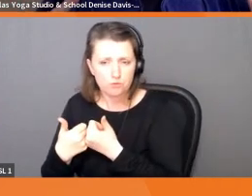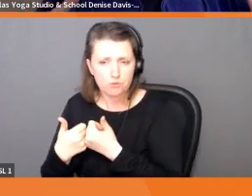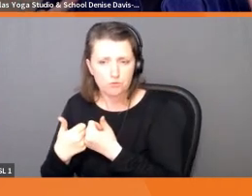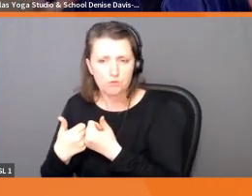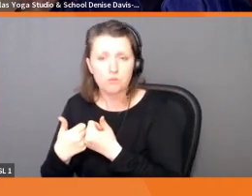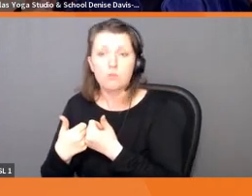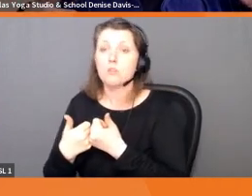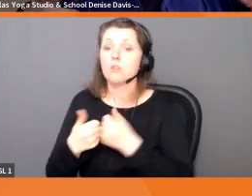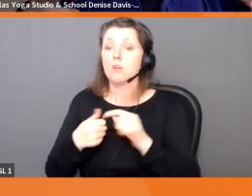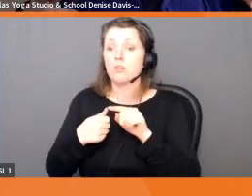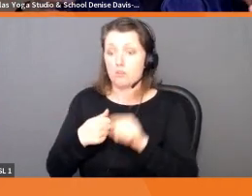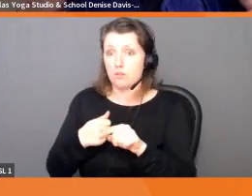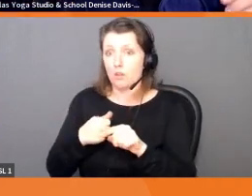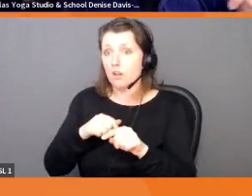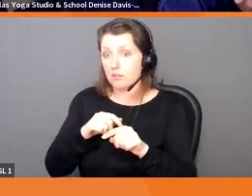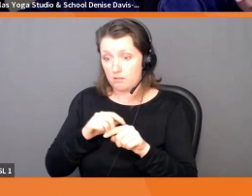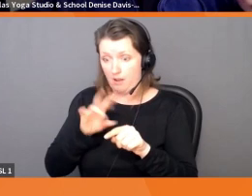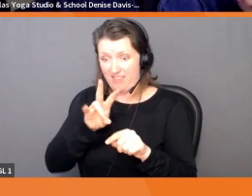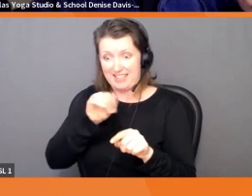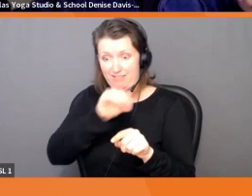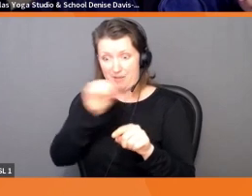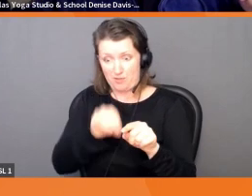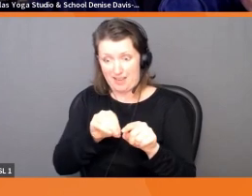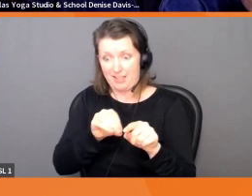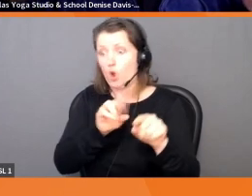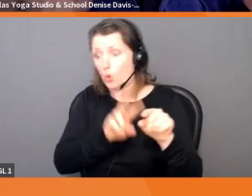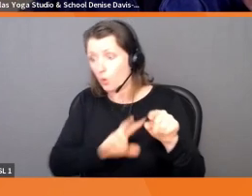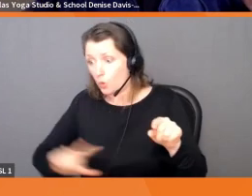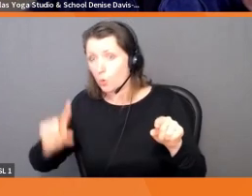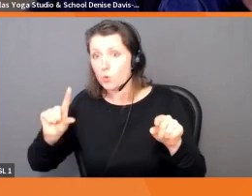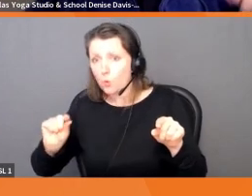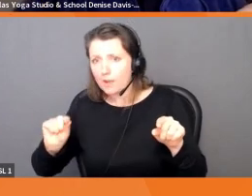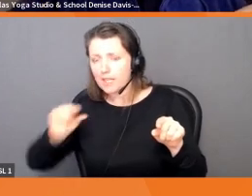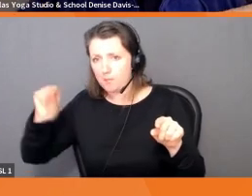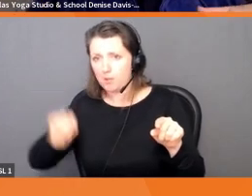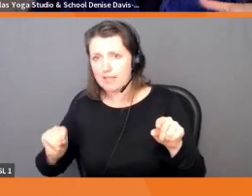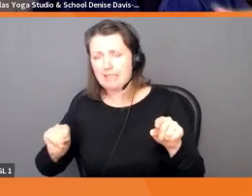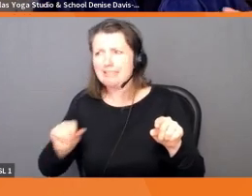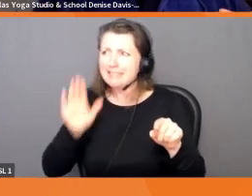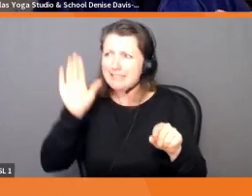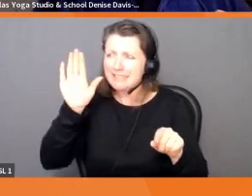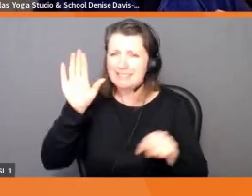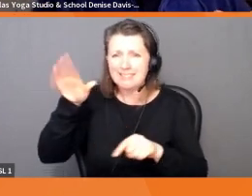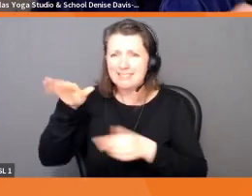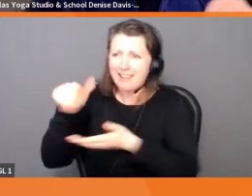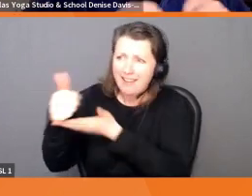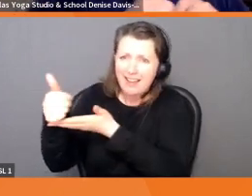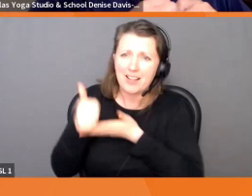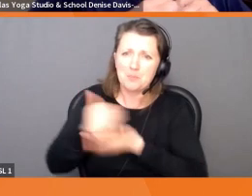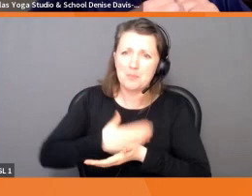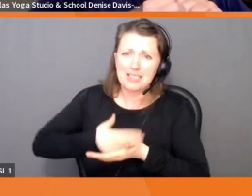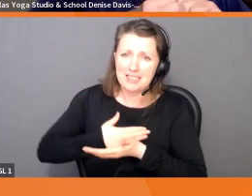20% are putting their hand up and getting help, and even less than that are getting professional help.